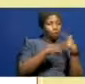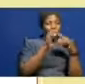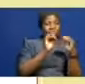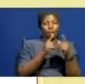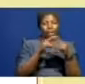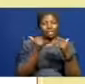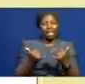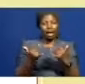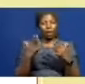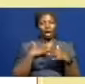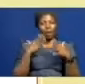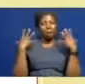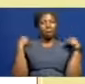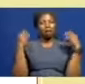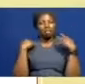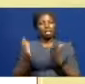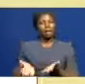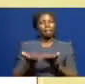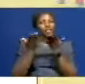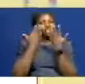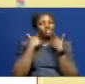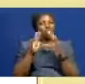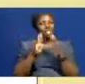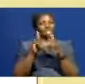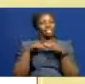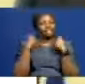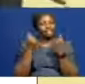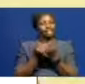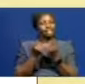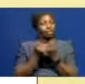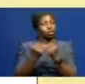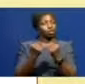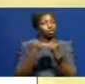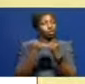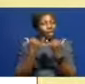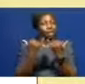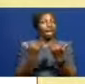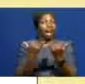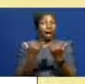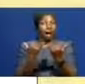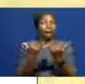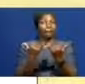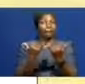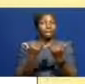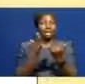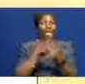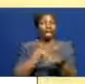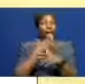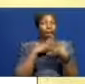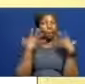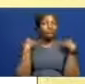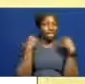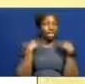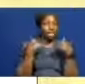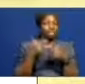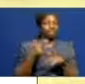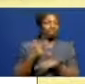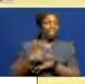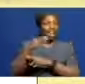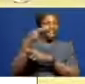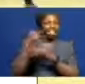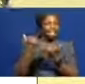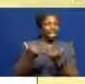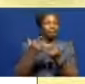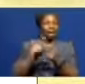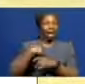fitness levels and because the team has gelled a bit more now, our fitness levels are up, so we